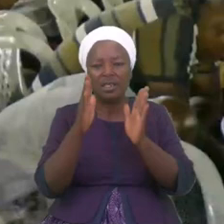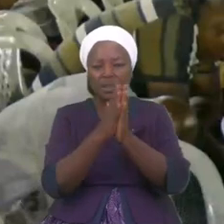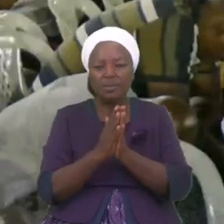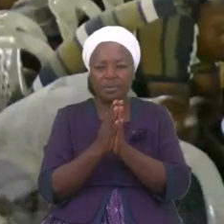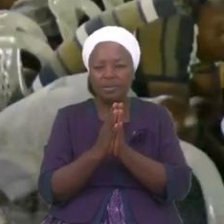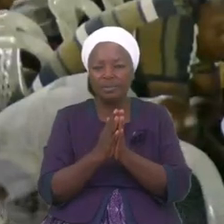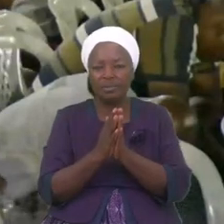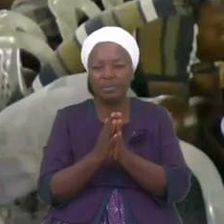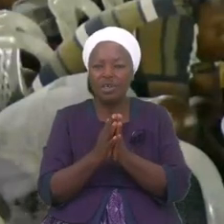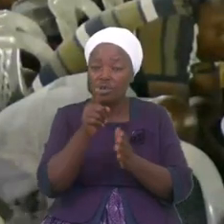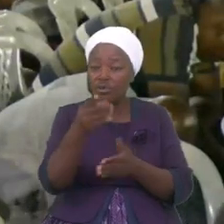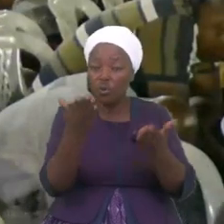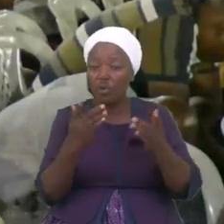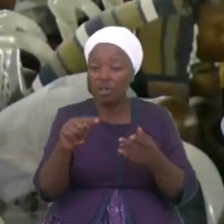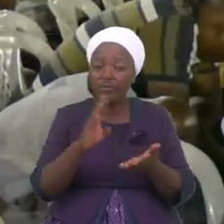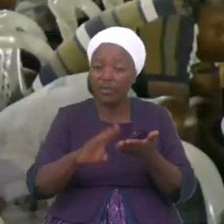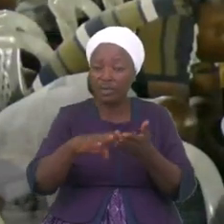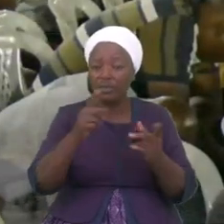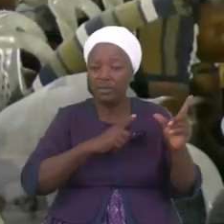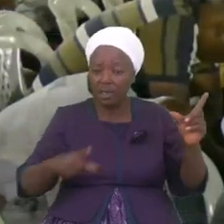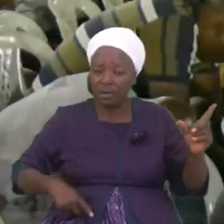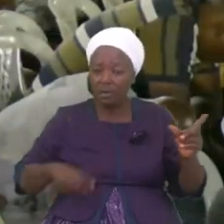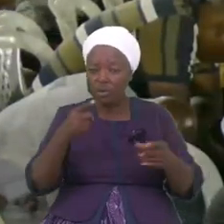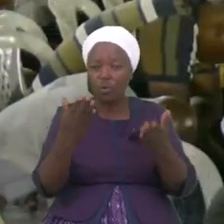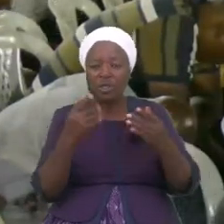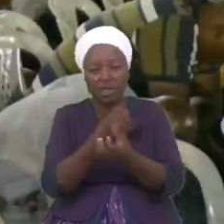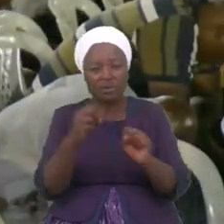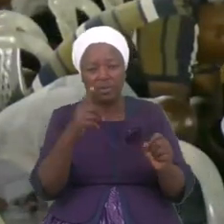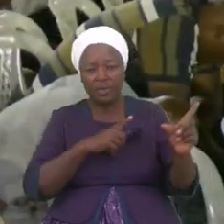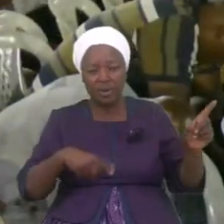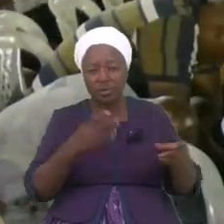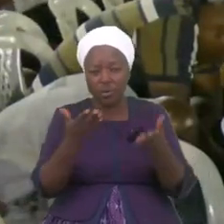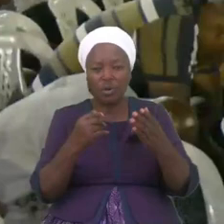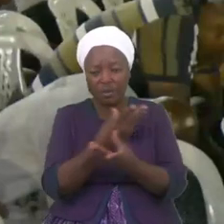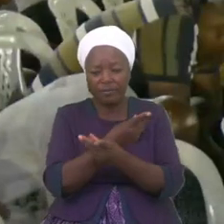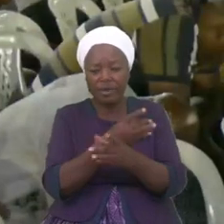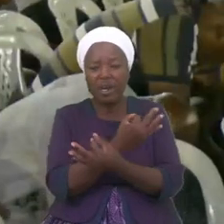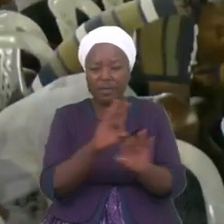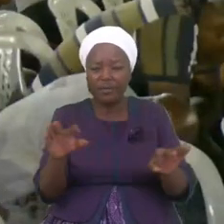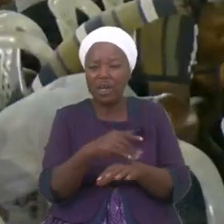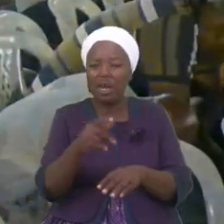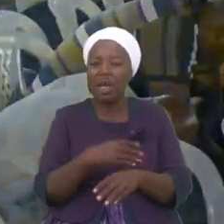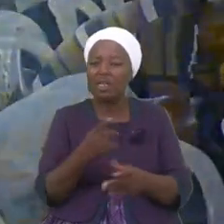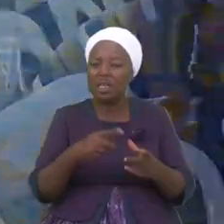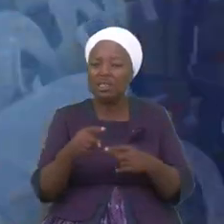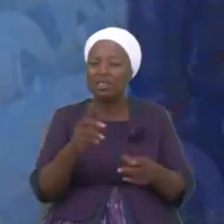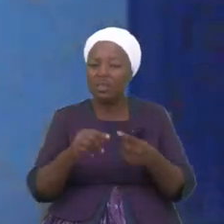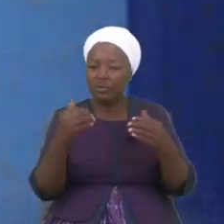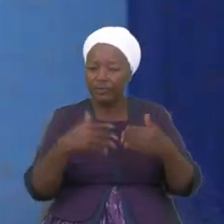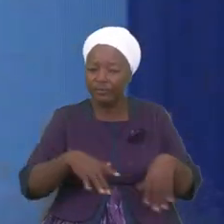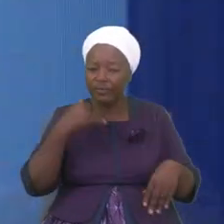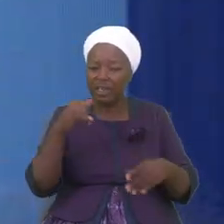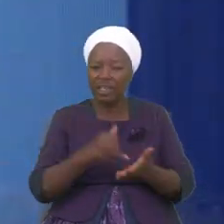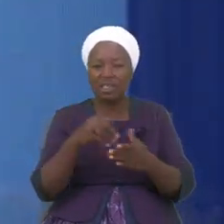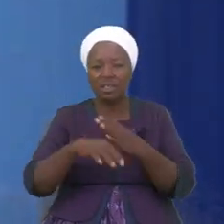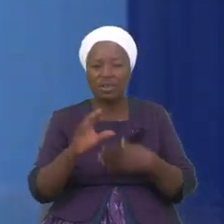You want the forgiveness of the Lord, the salvation of the Lord, the freedom, the transformation in your spirit, in your soul, in your life, in your